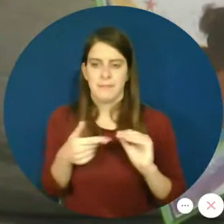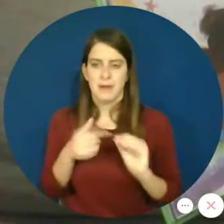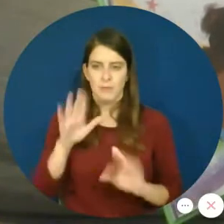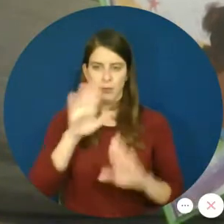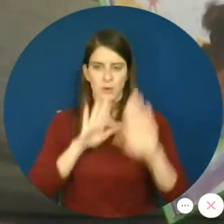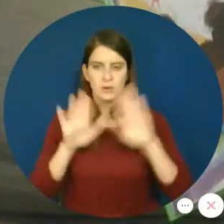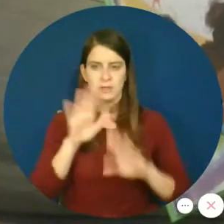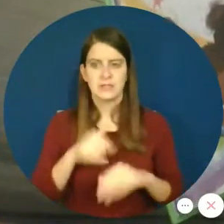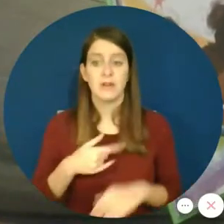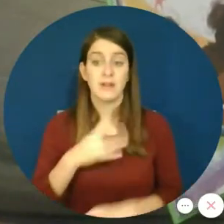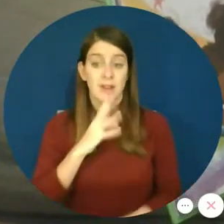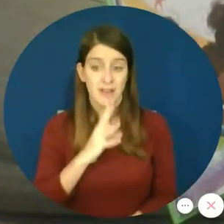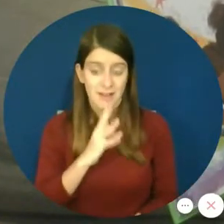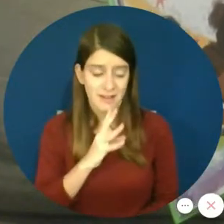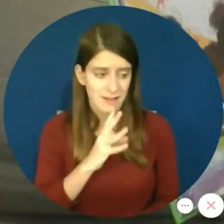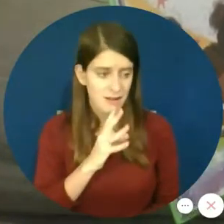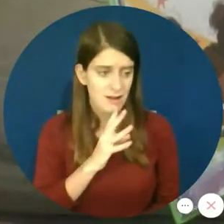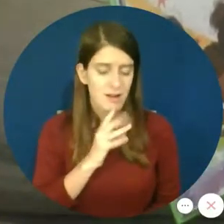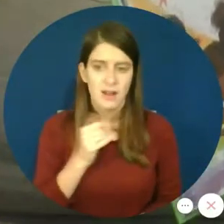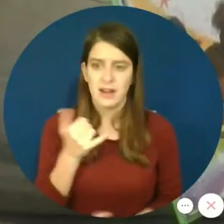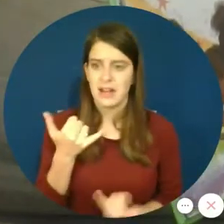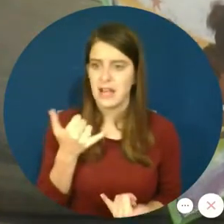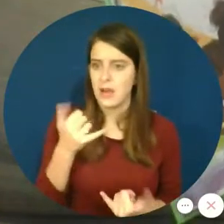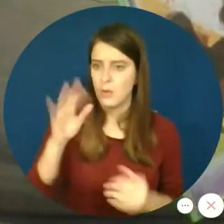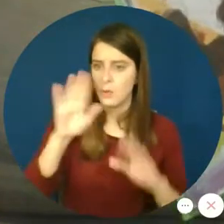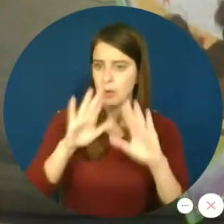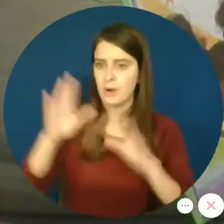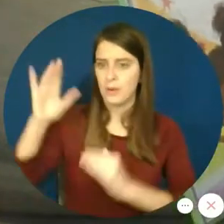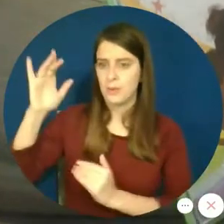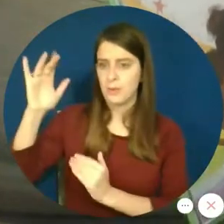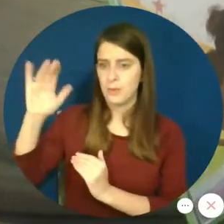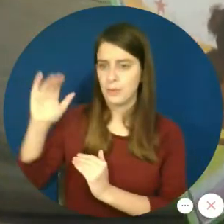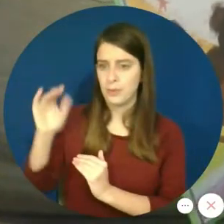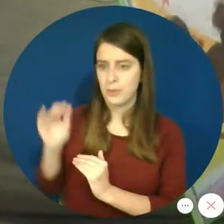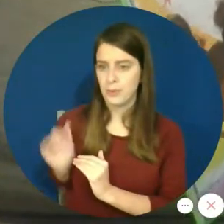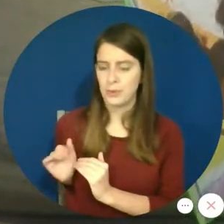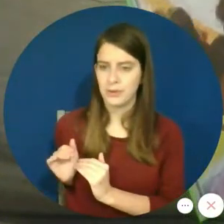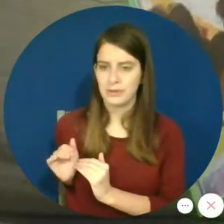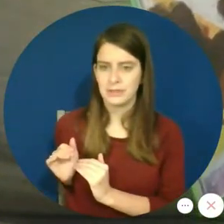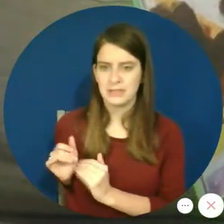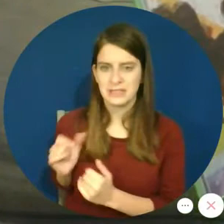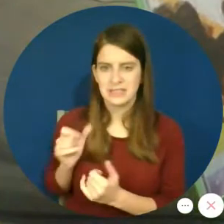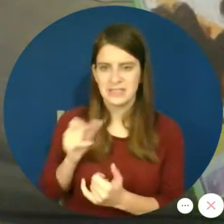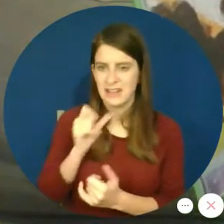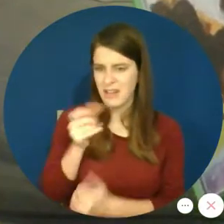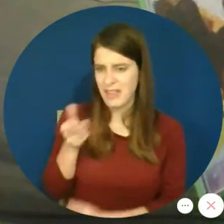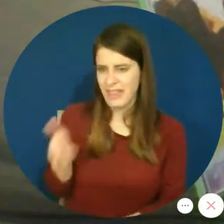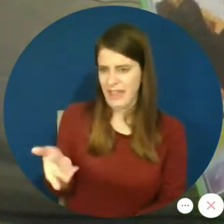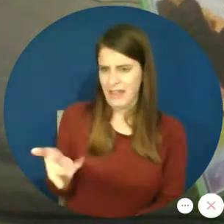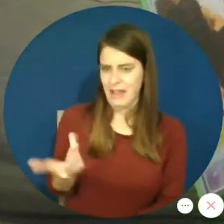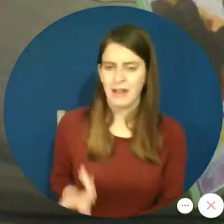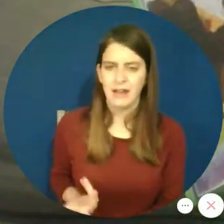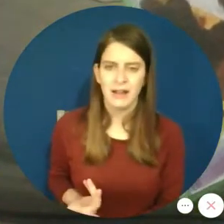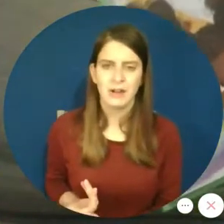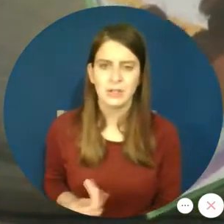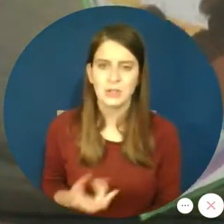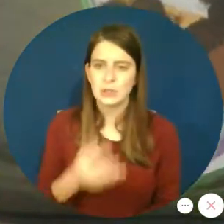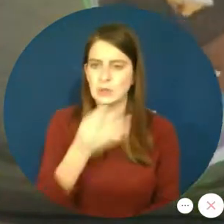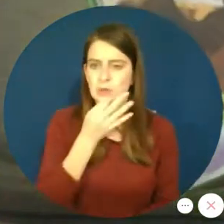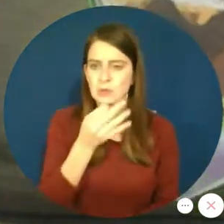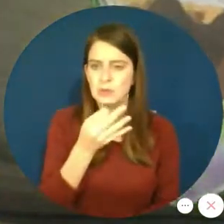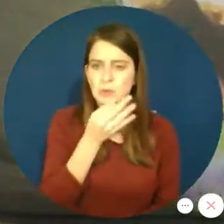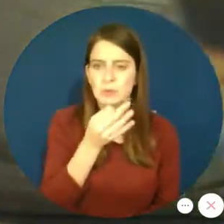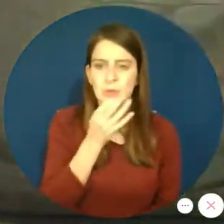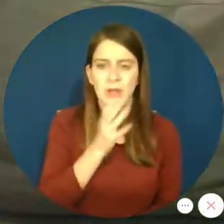words tumbled out, Ruby's worry began to shrink until it was barely there at all. Soon, both of their